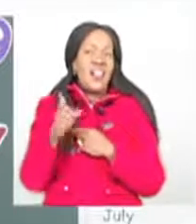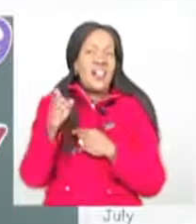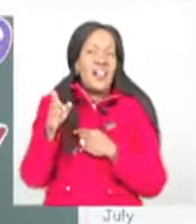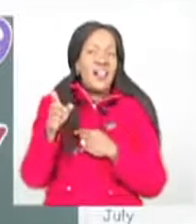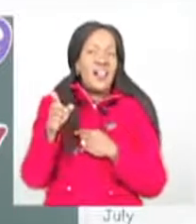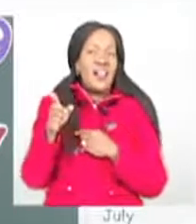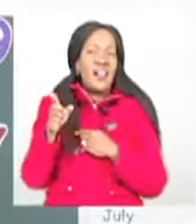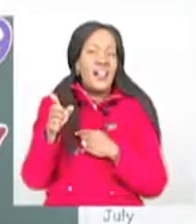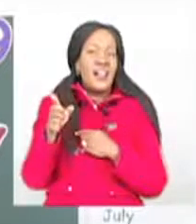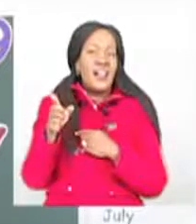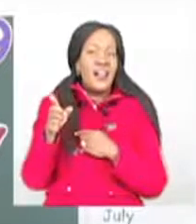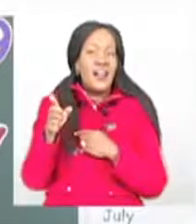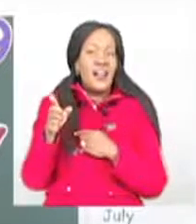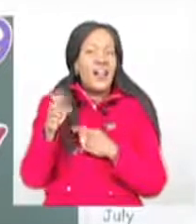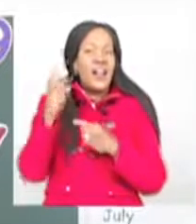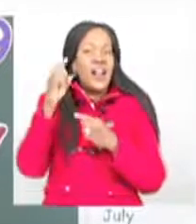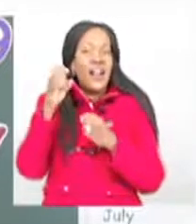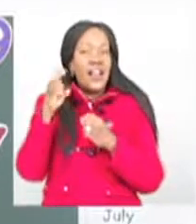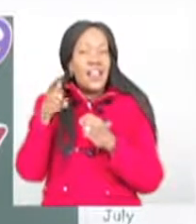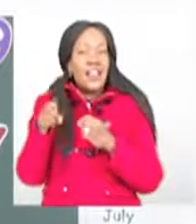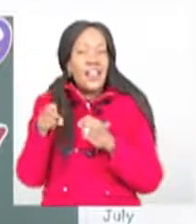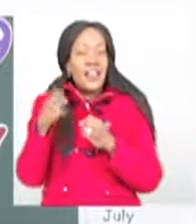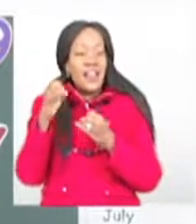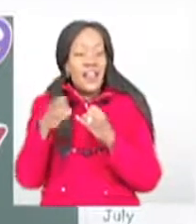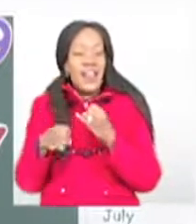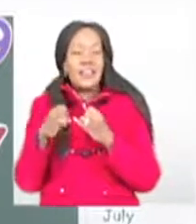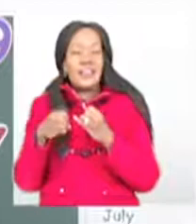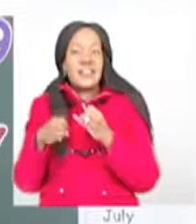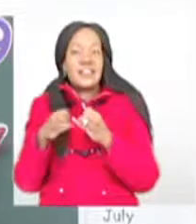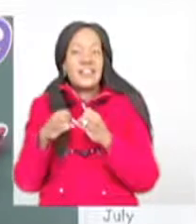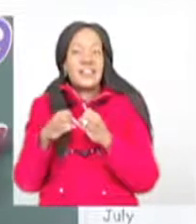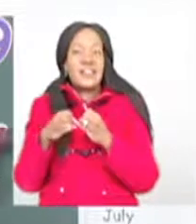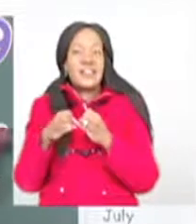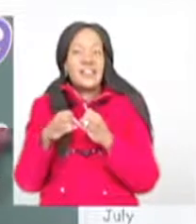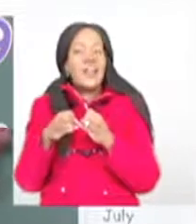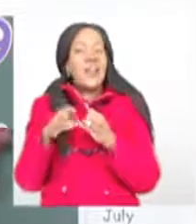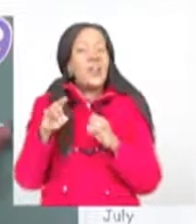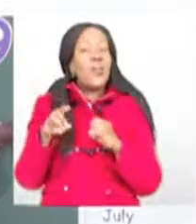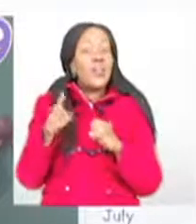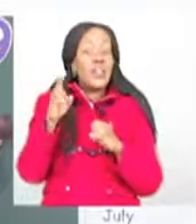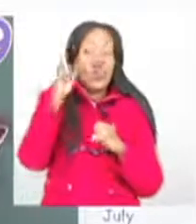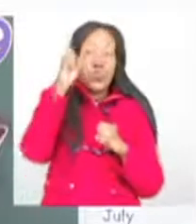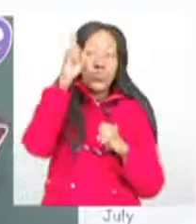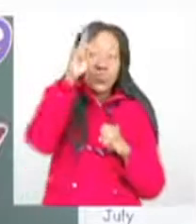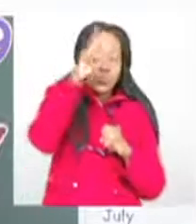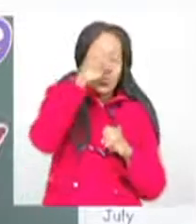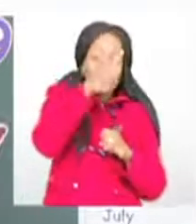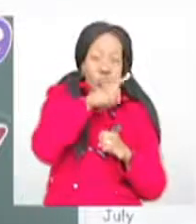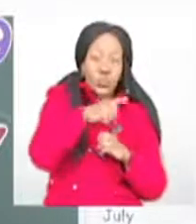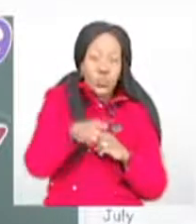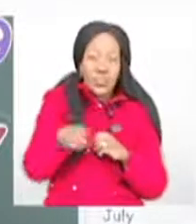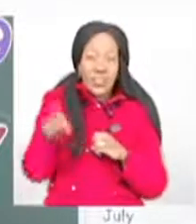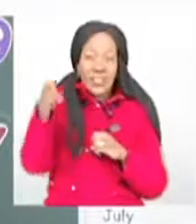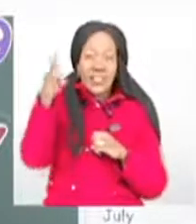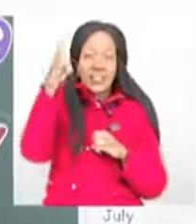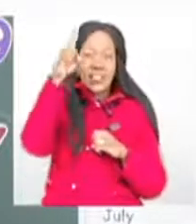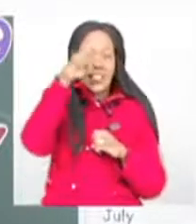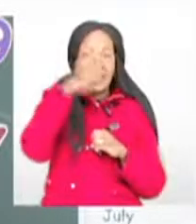is right at the end. Now, you need to circle number